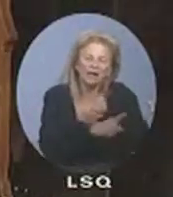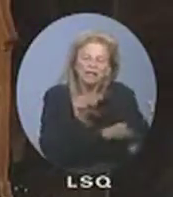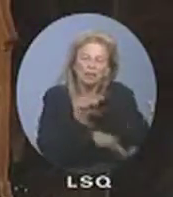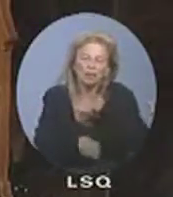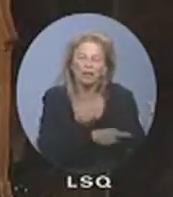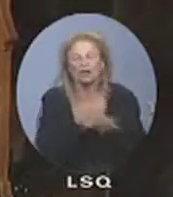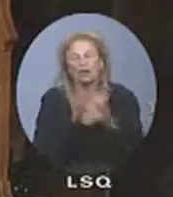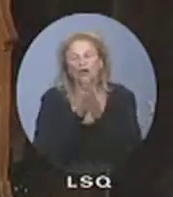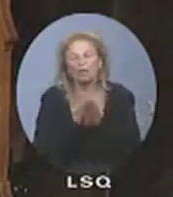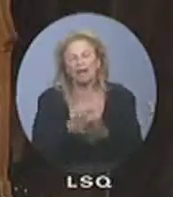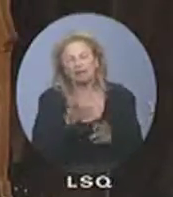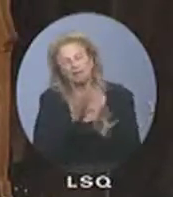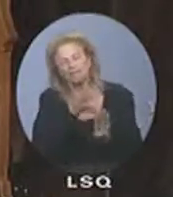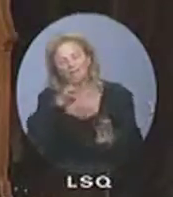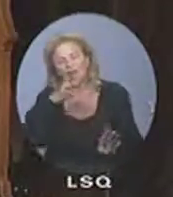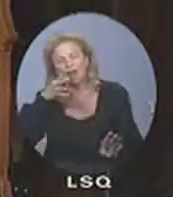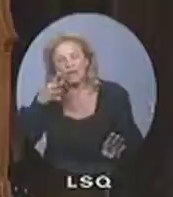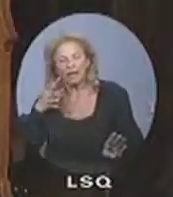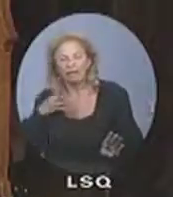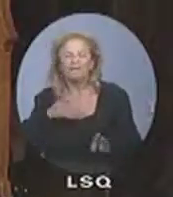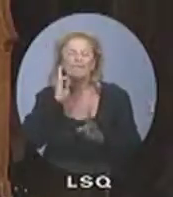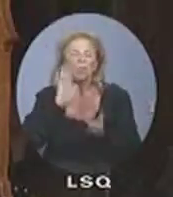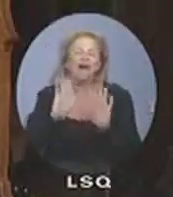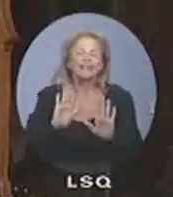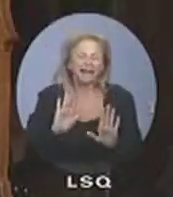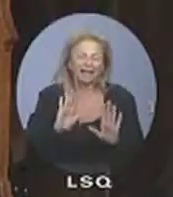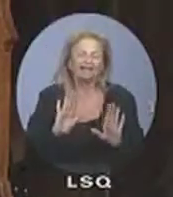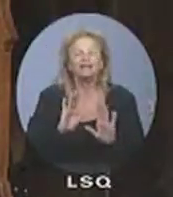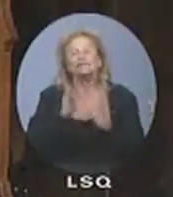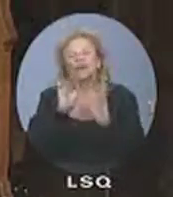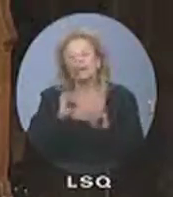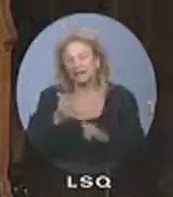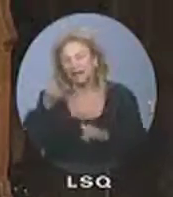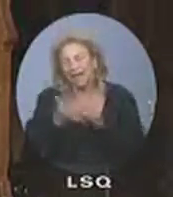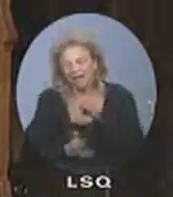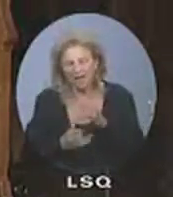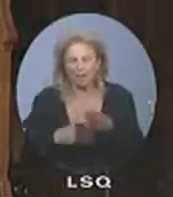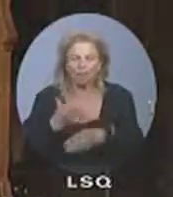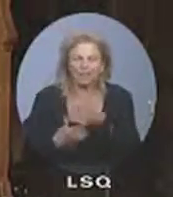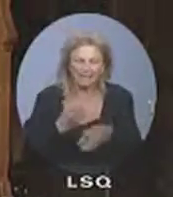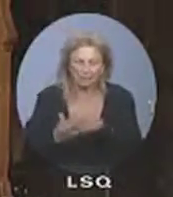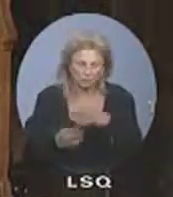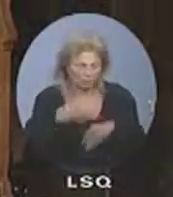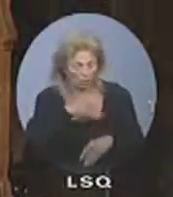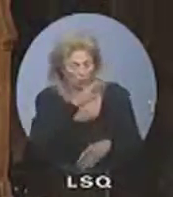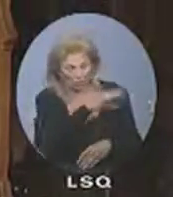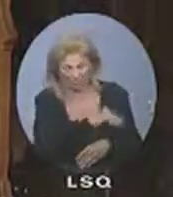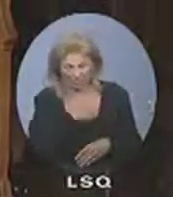the big creditors have been paid. Will the Finance Minister stand up for Canadian